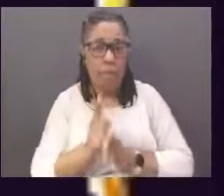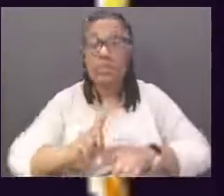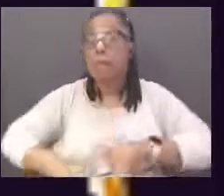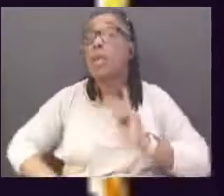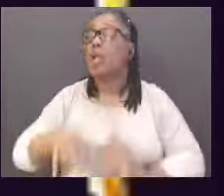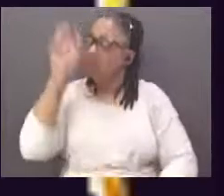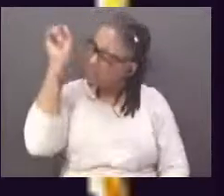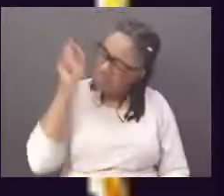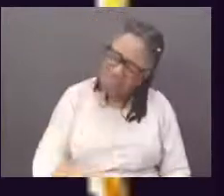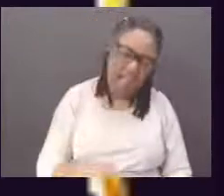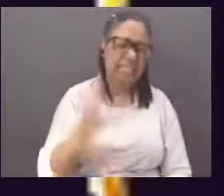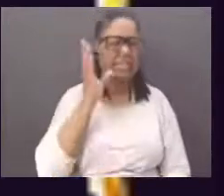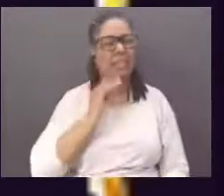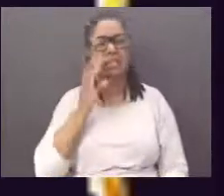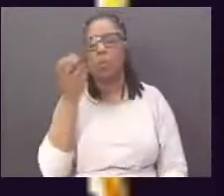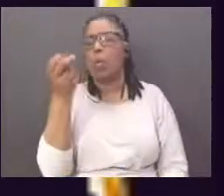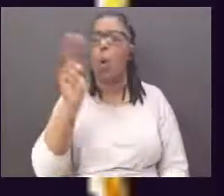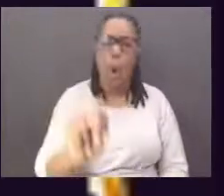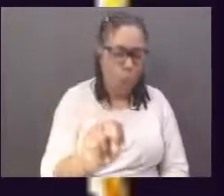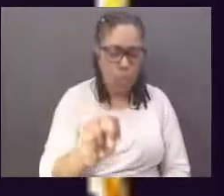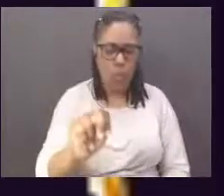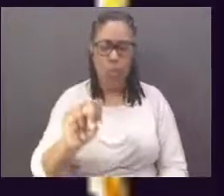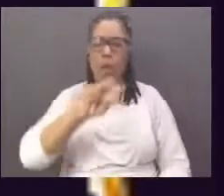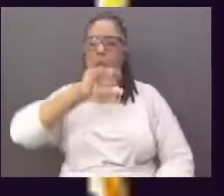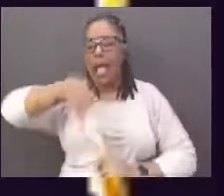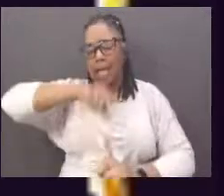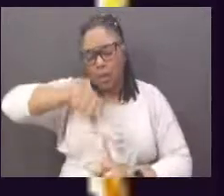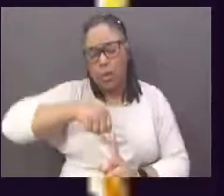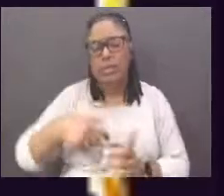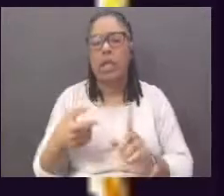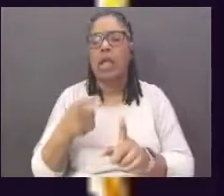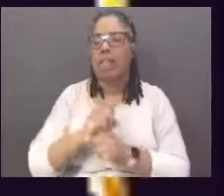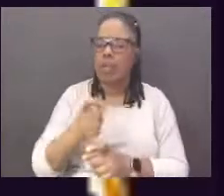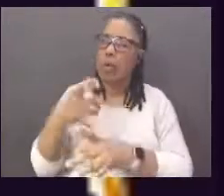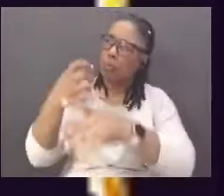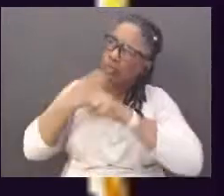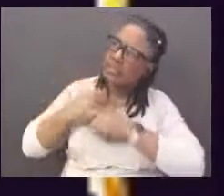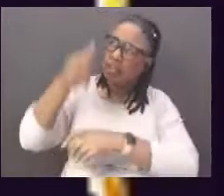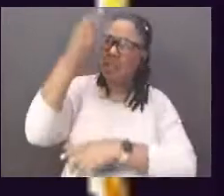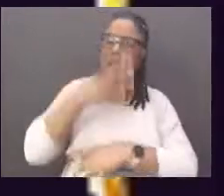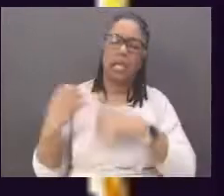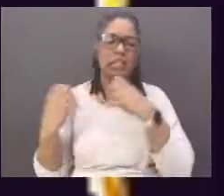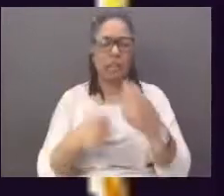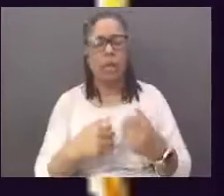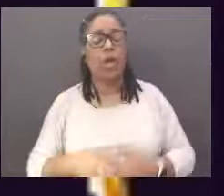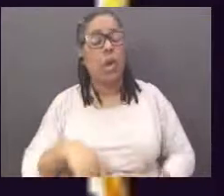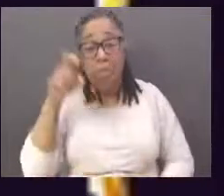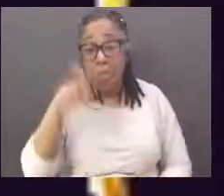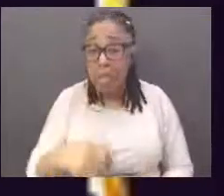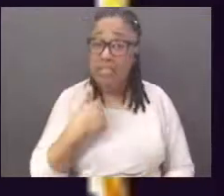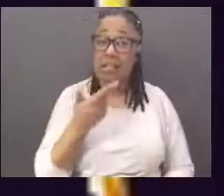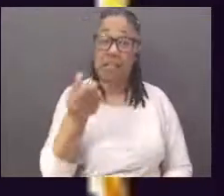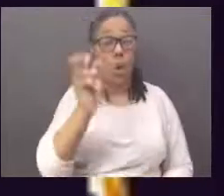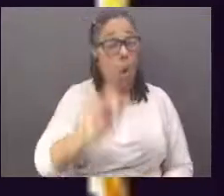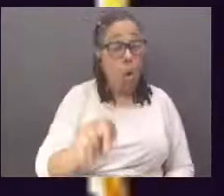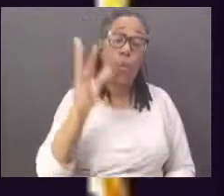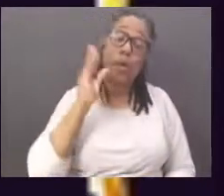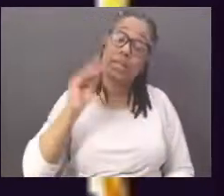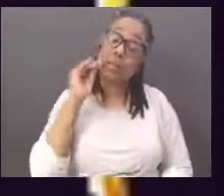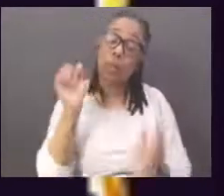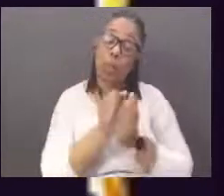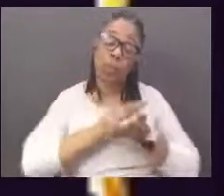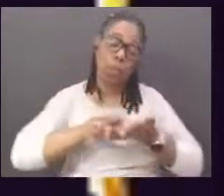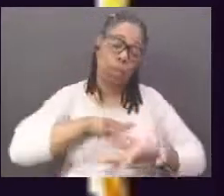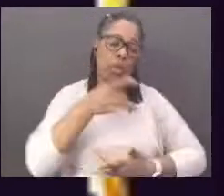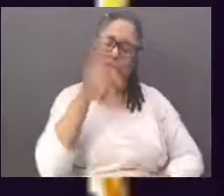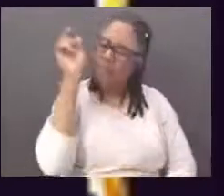own anointing to be empowered from on high. You must have your own experience in the Holy Ghost. Remember